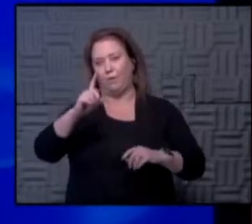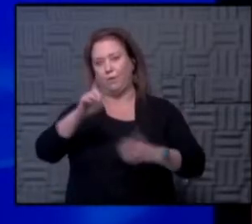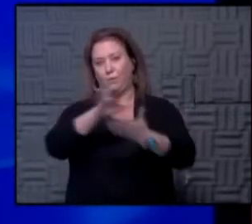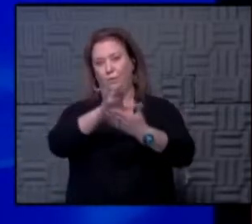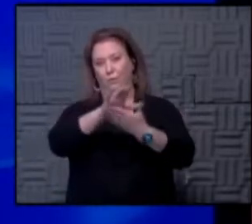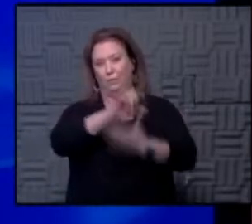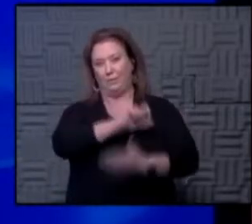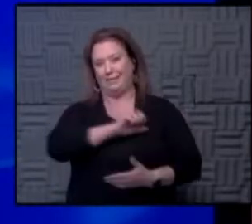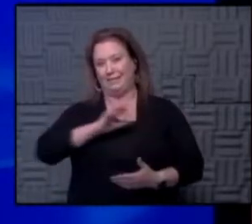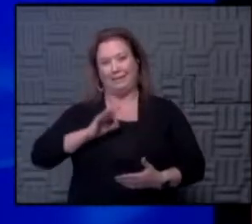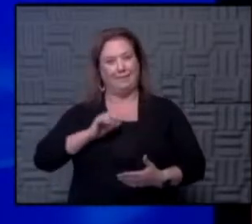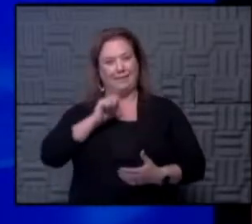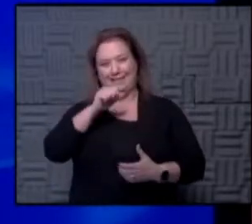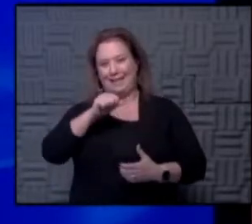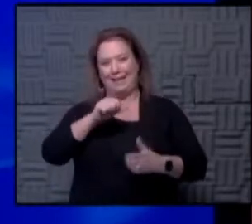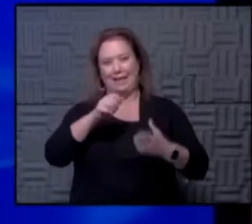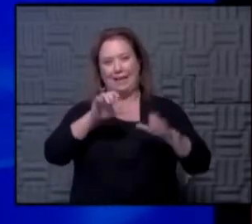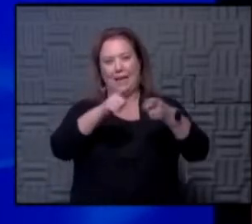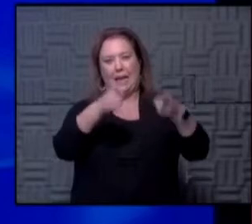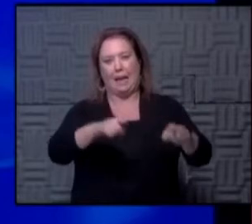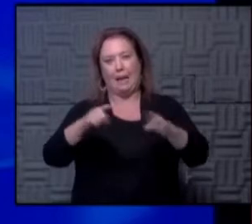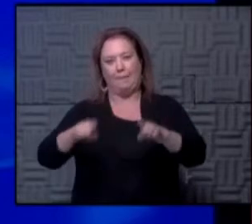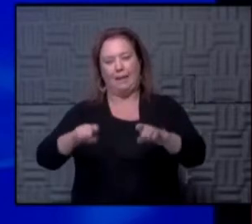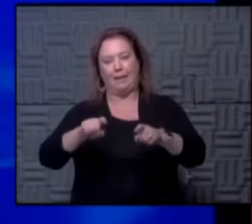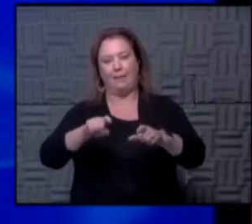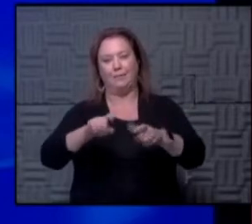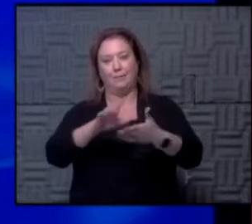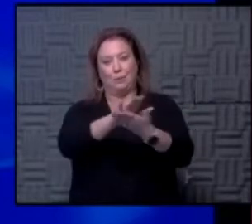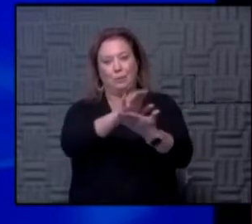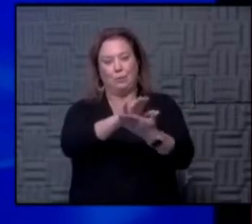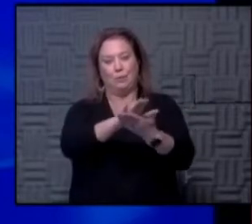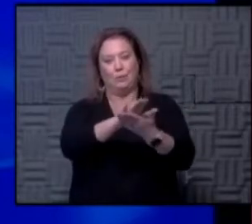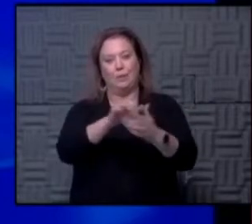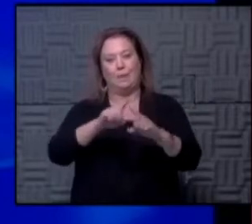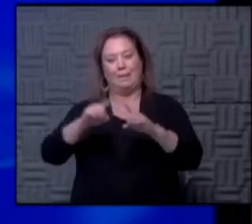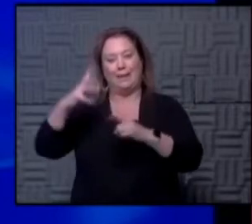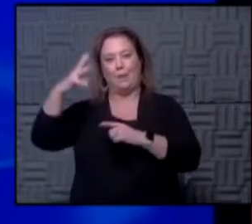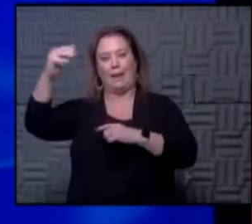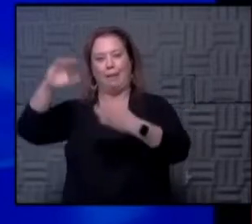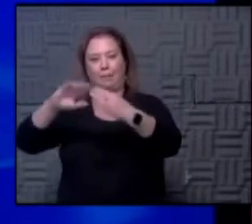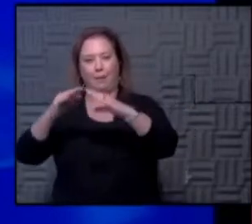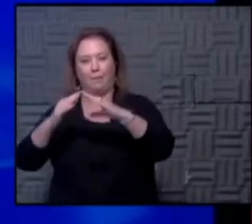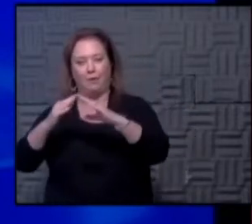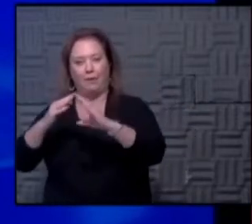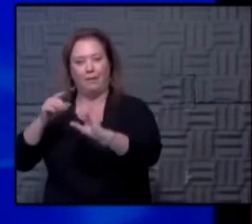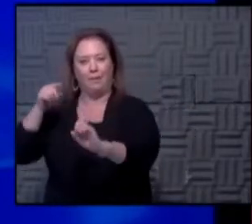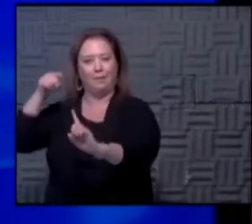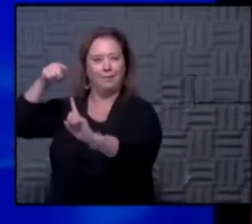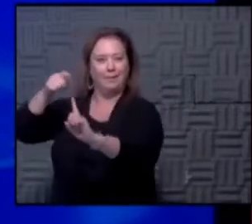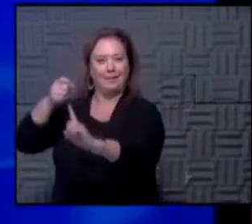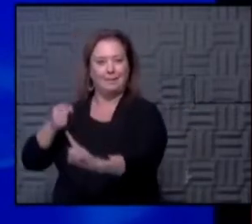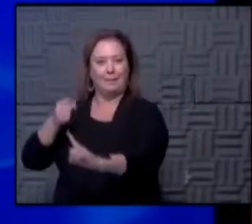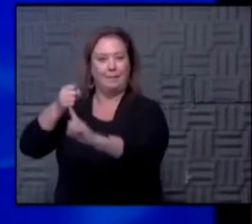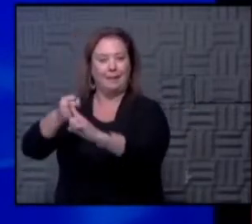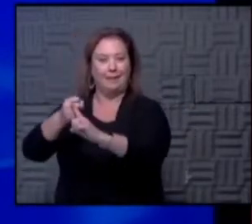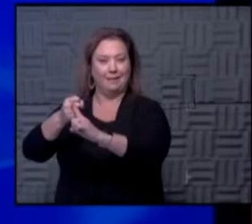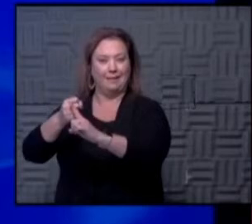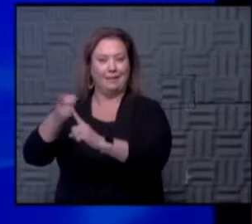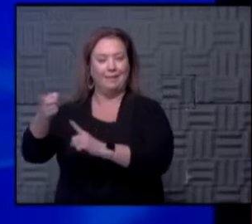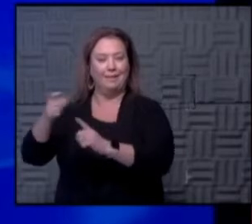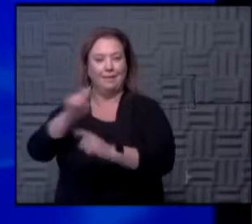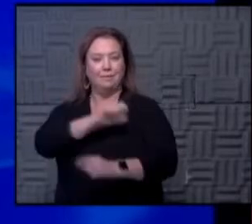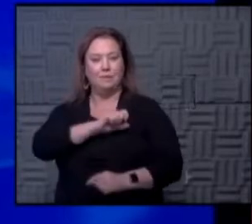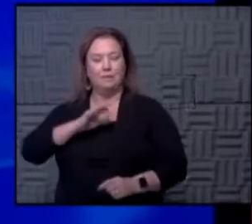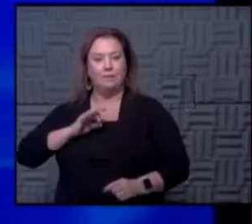for school staff is not in the classroom or even on the school campus, but remains in the community. And so that's the big impact on staffing.